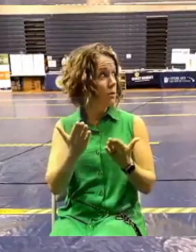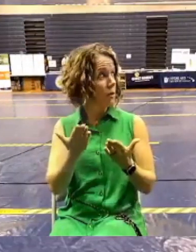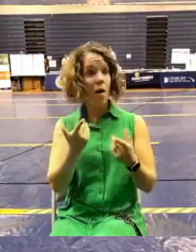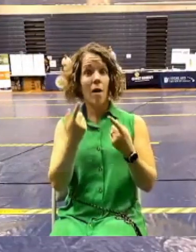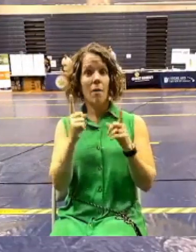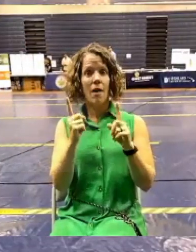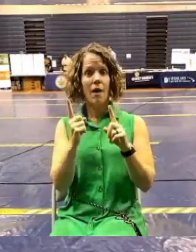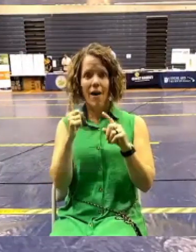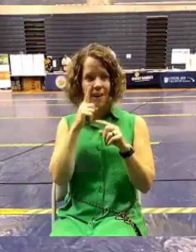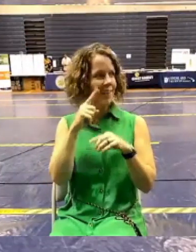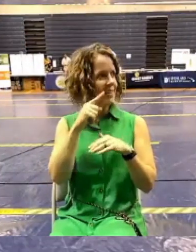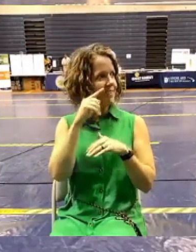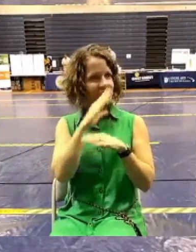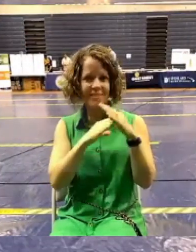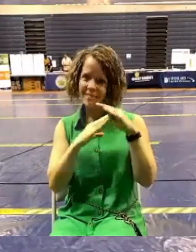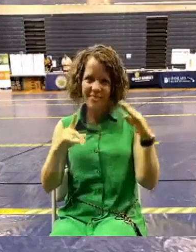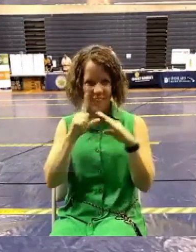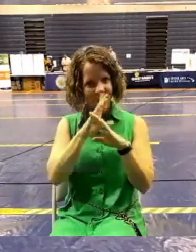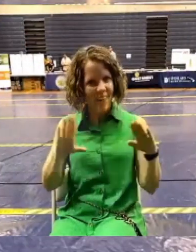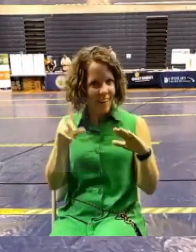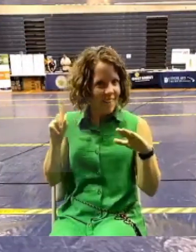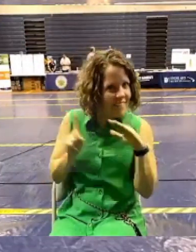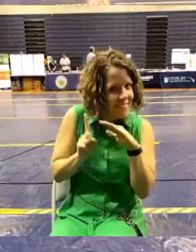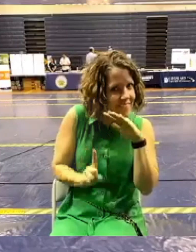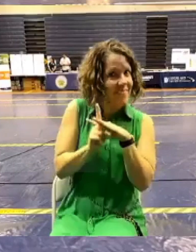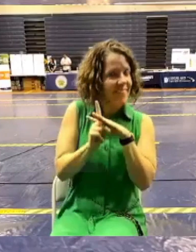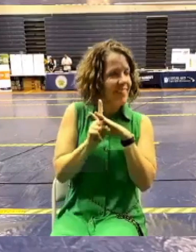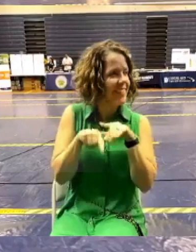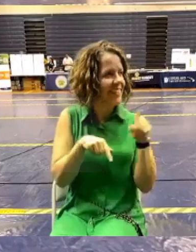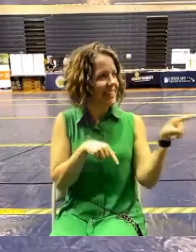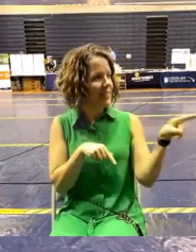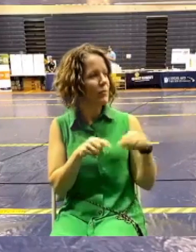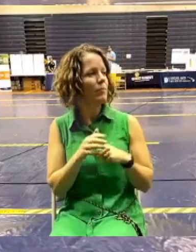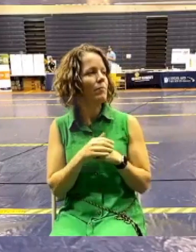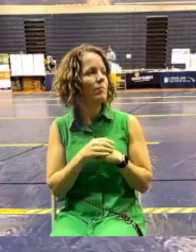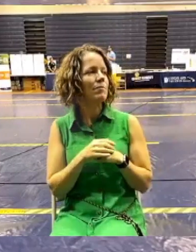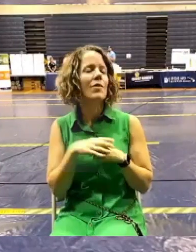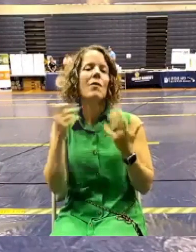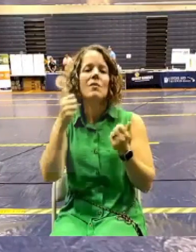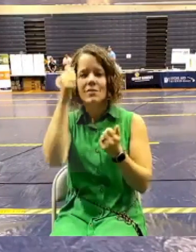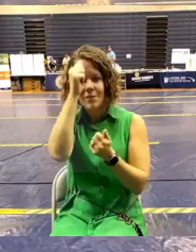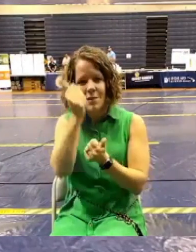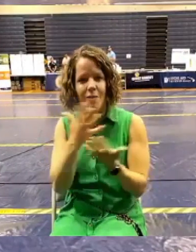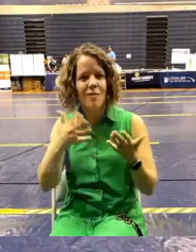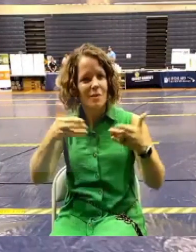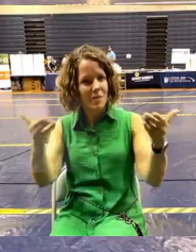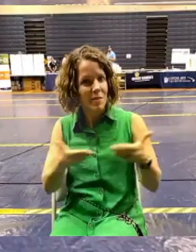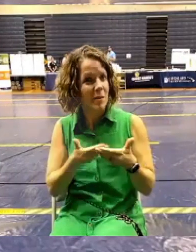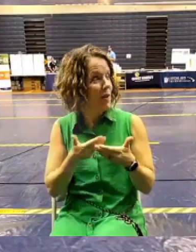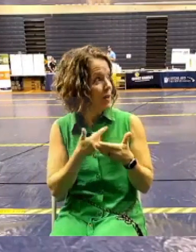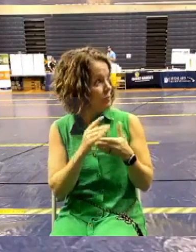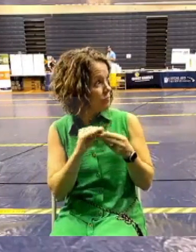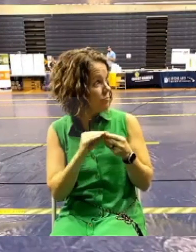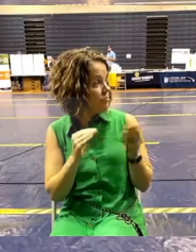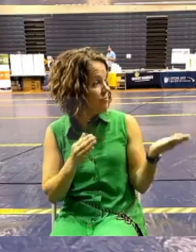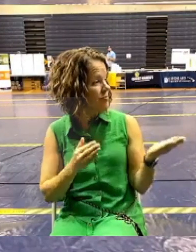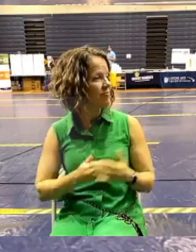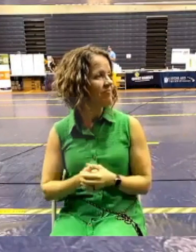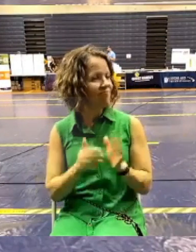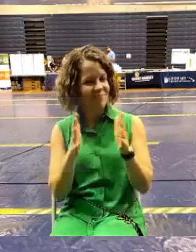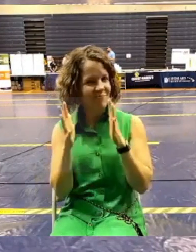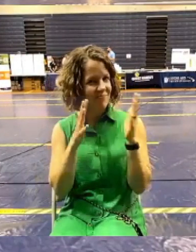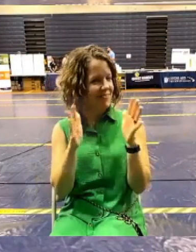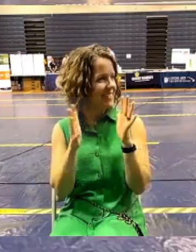Look, like a ninja, yeah, just like coming up. We just really wanted to aloha and welcome her if she wanted to share anything.